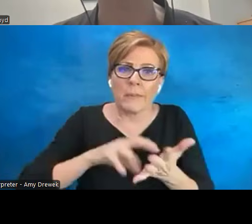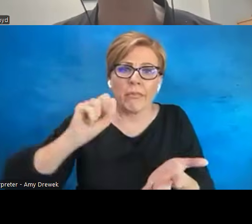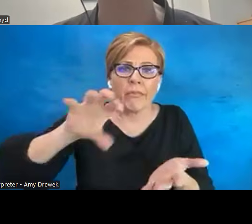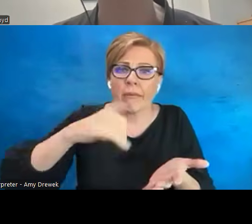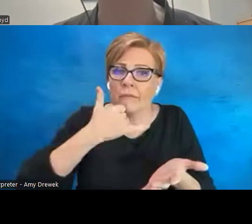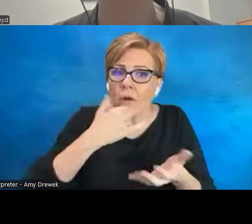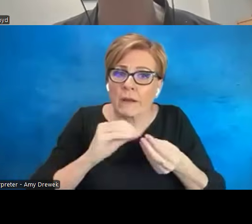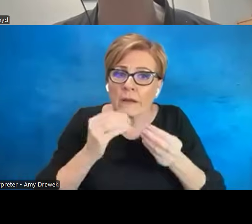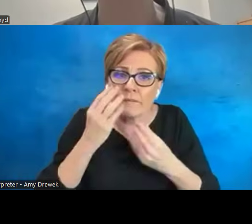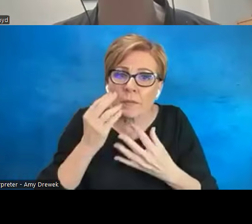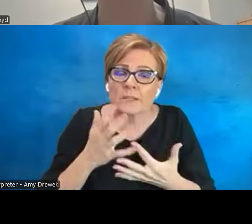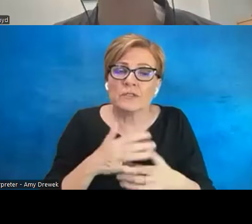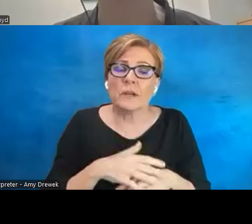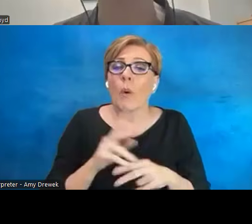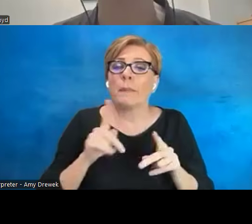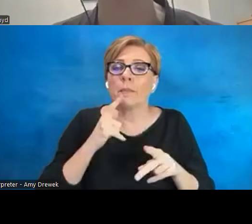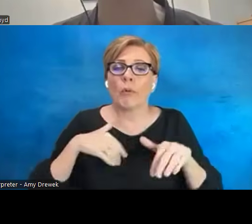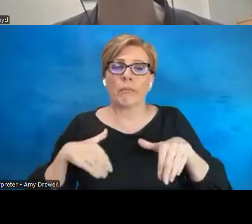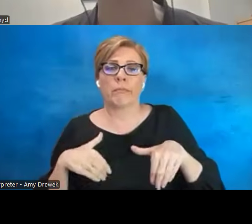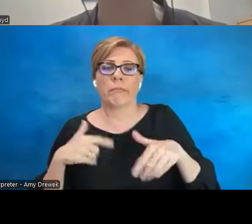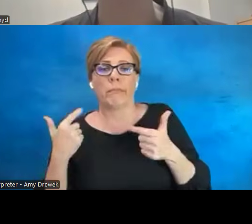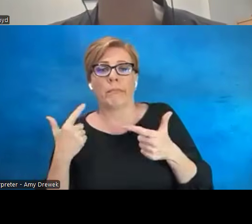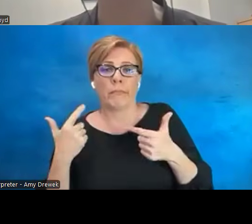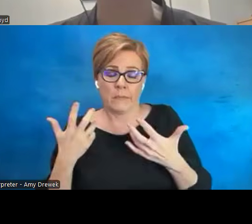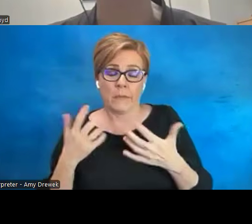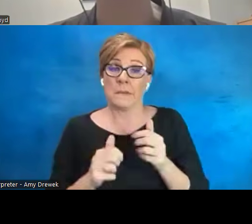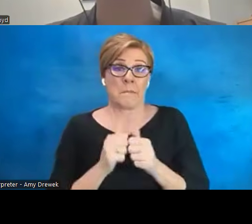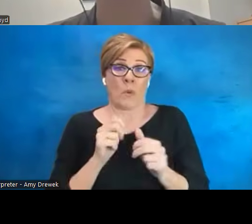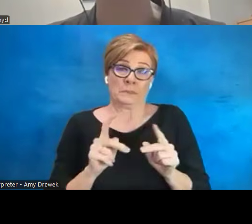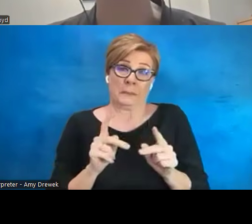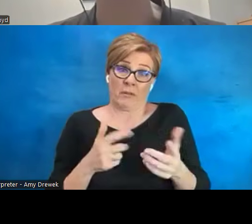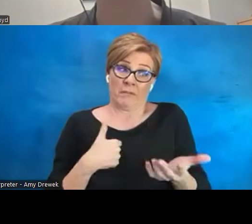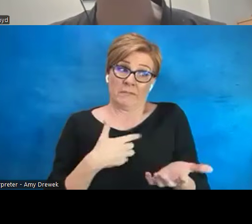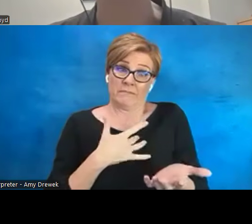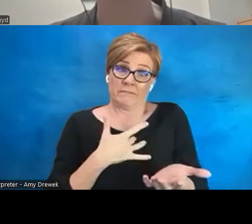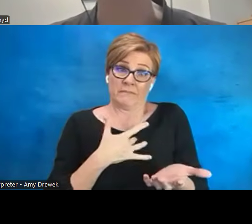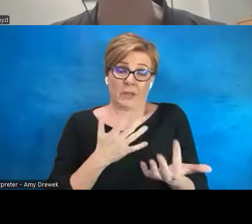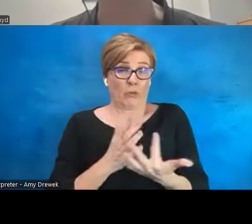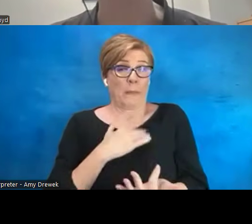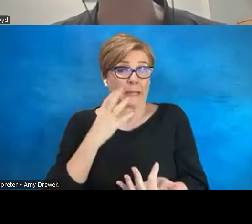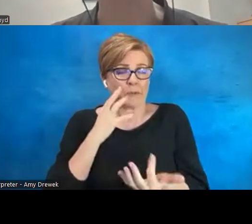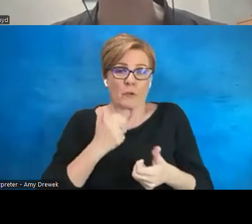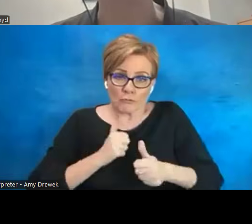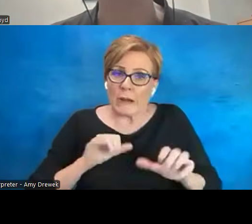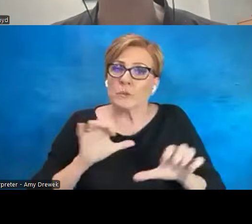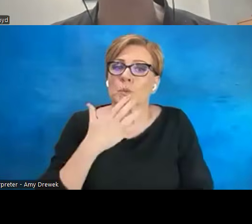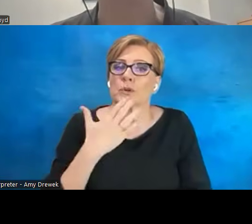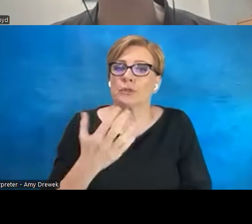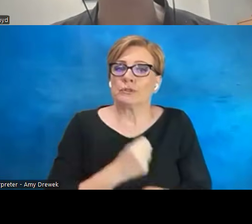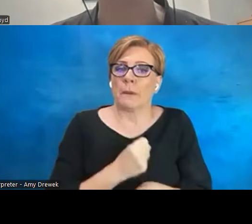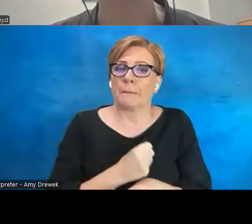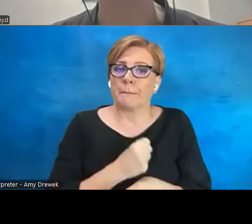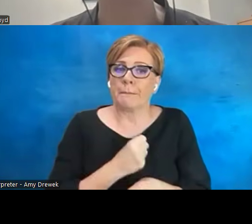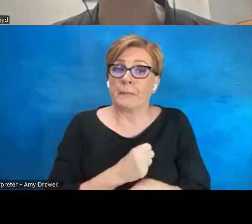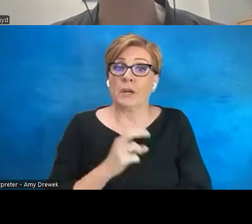there's people who aren't doing anything. But most people, in my experience, are trying to do a good job, and they're in the job, well, because it